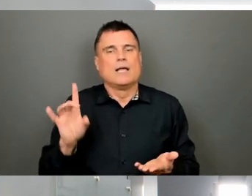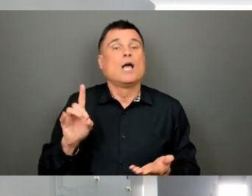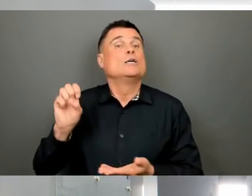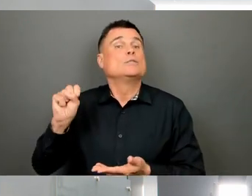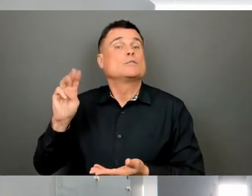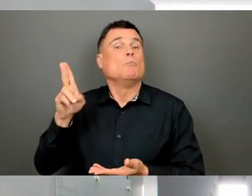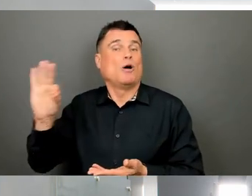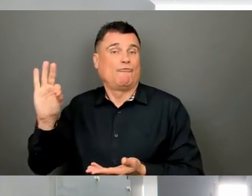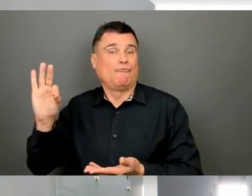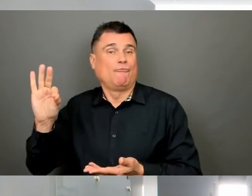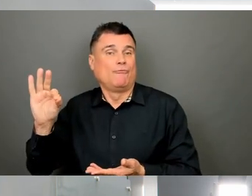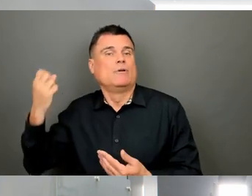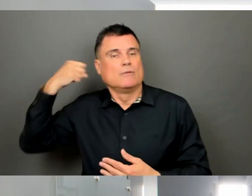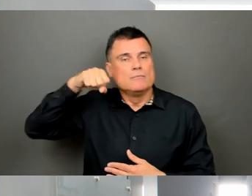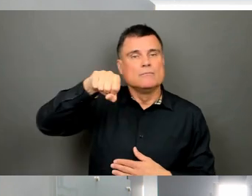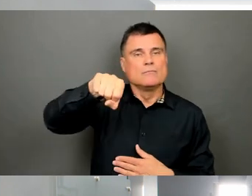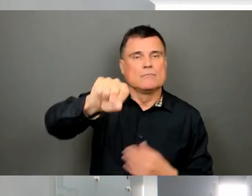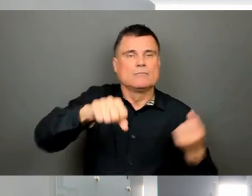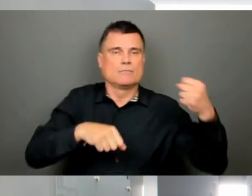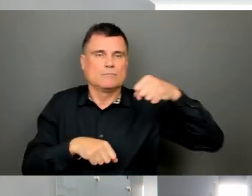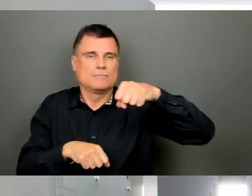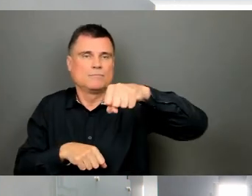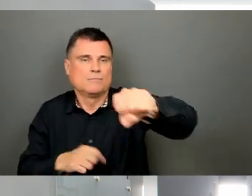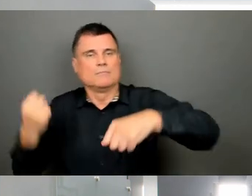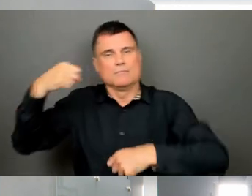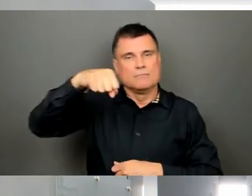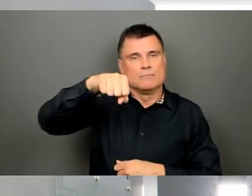6, 7, 8, the Smurf.